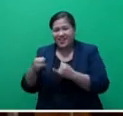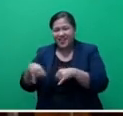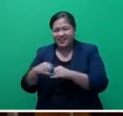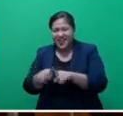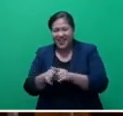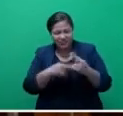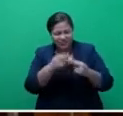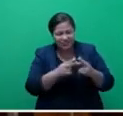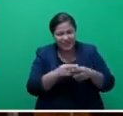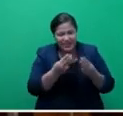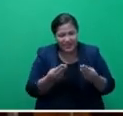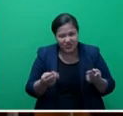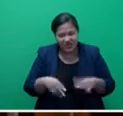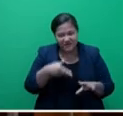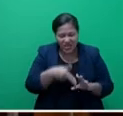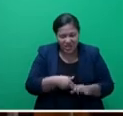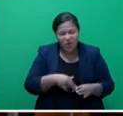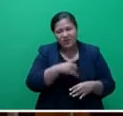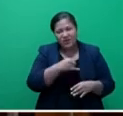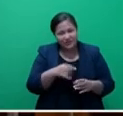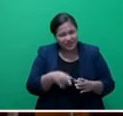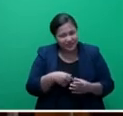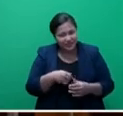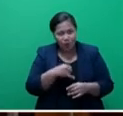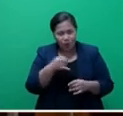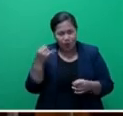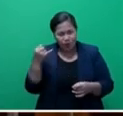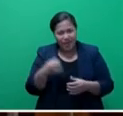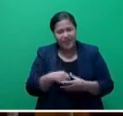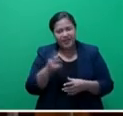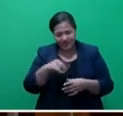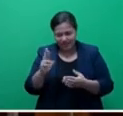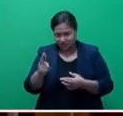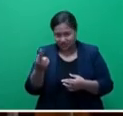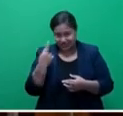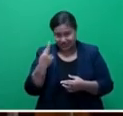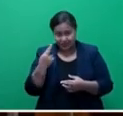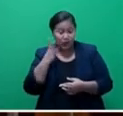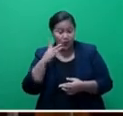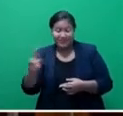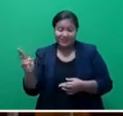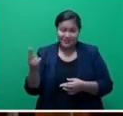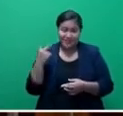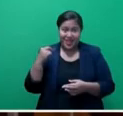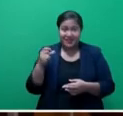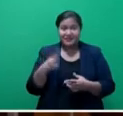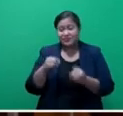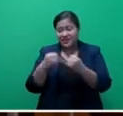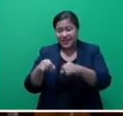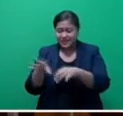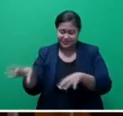retail shop supplies, fuel and oil. And whilst the return trips actually carry copra and coconuts and seafood and dalo and mats and